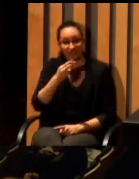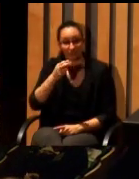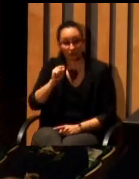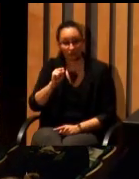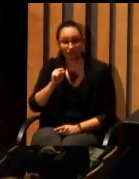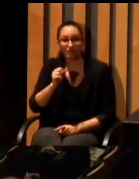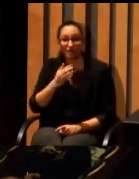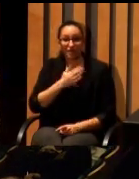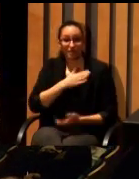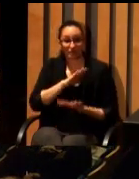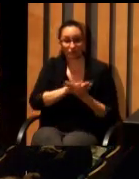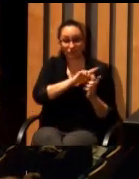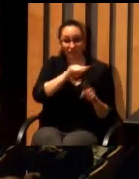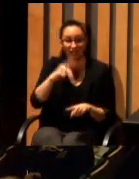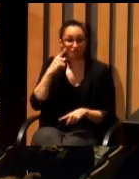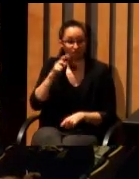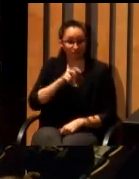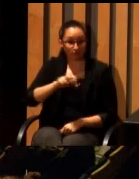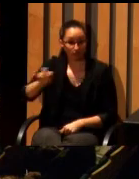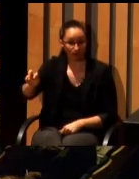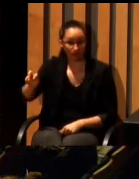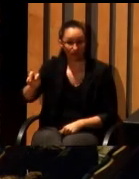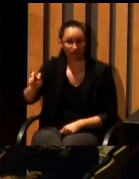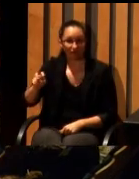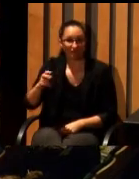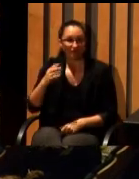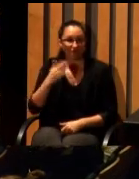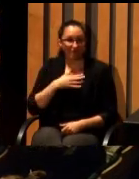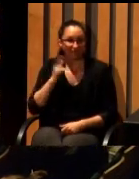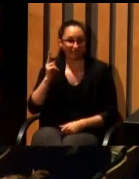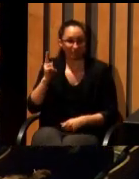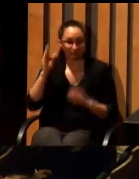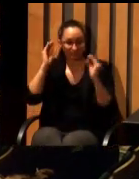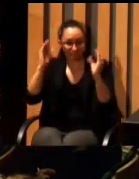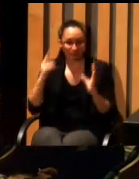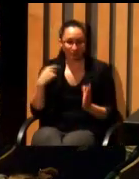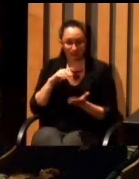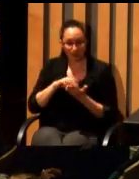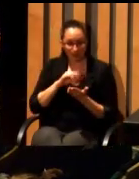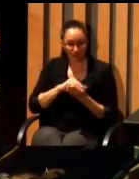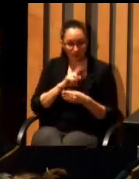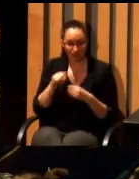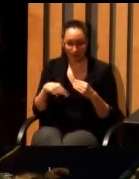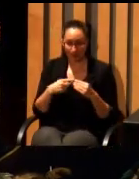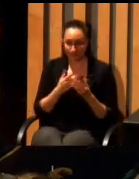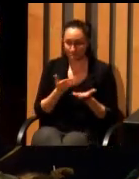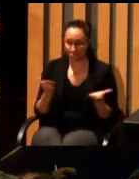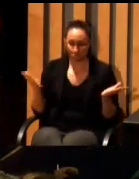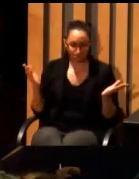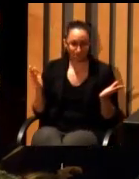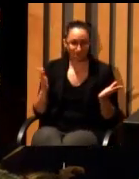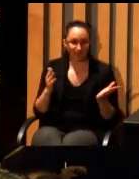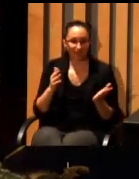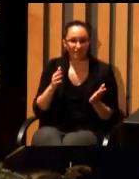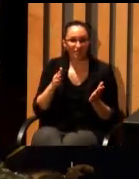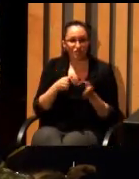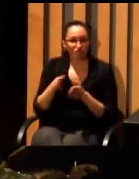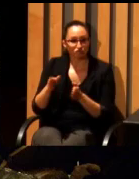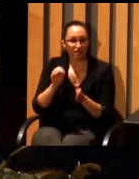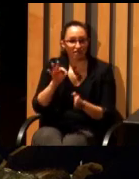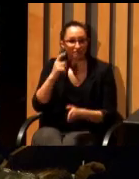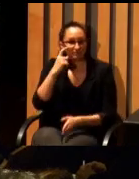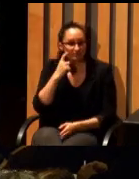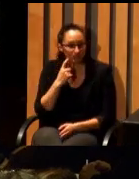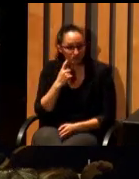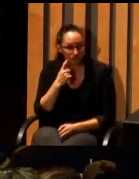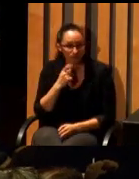was here on a field trip. I'm here with my history teacher. So we're learning about, you know, the Trail of Tears and stuff of that